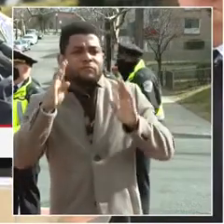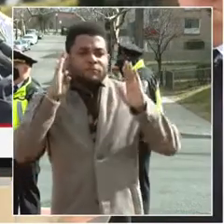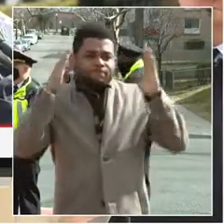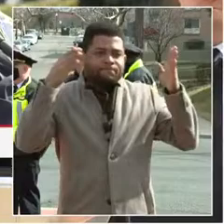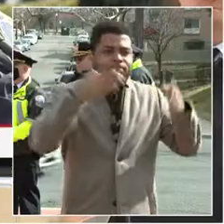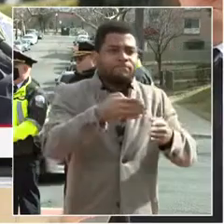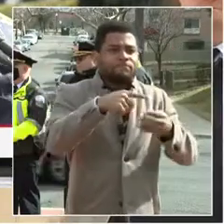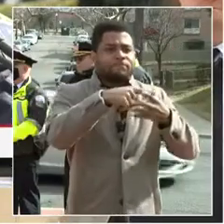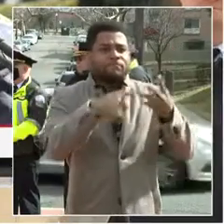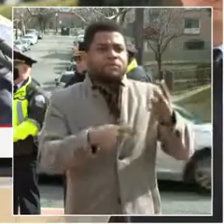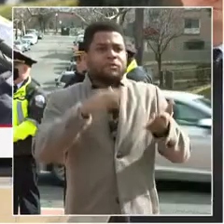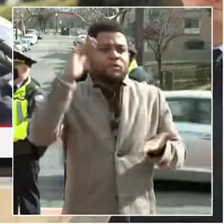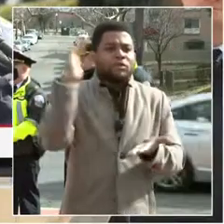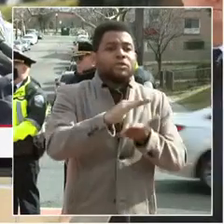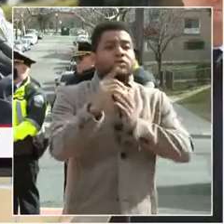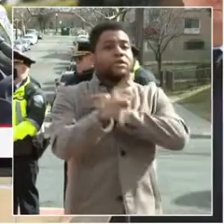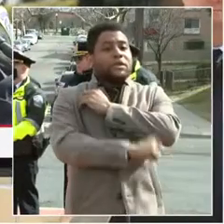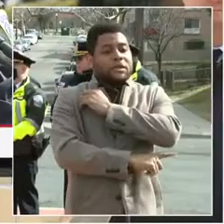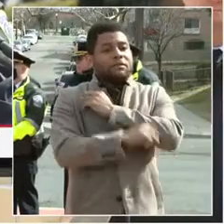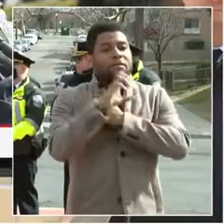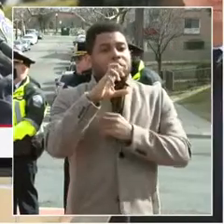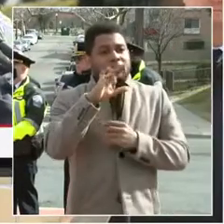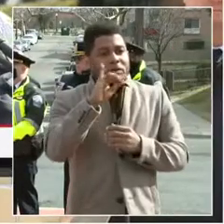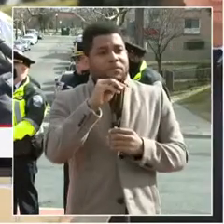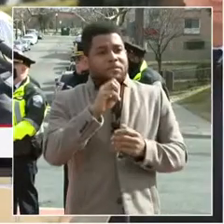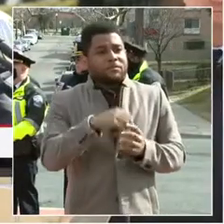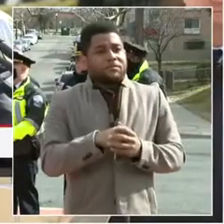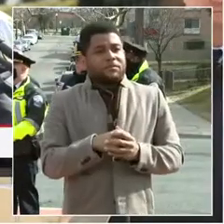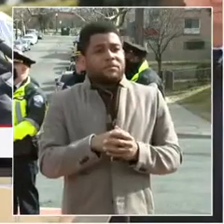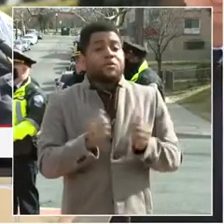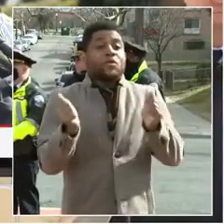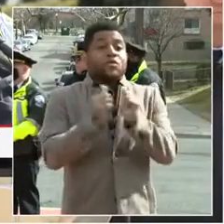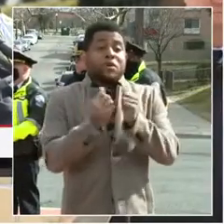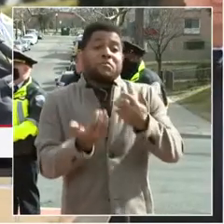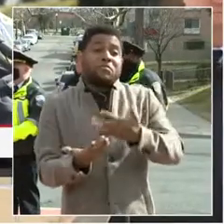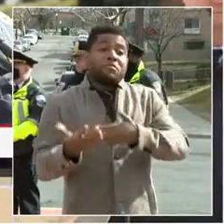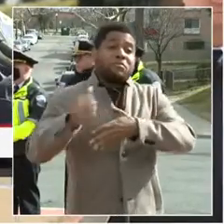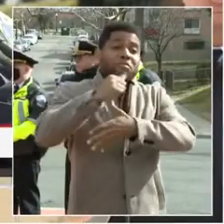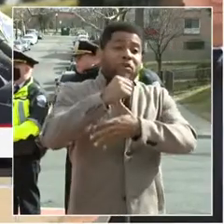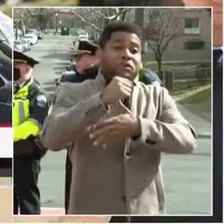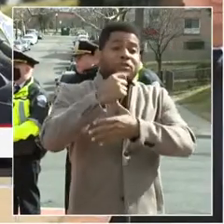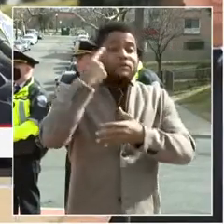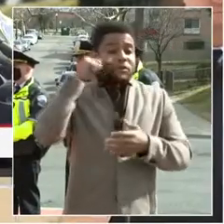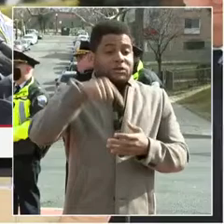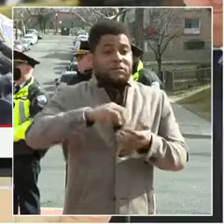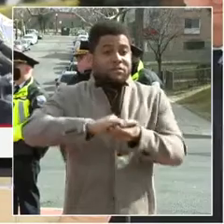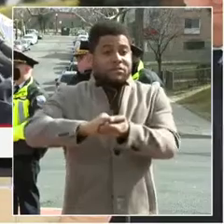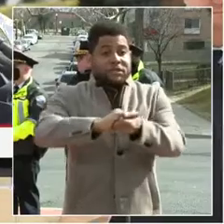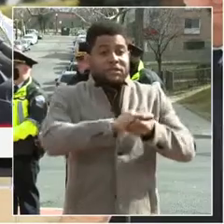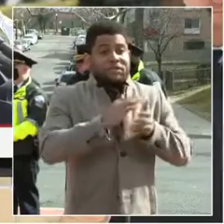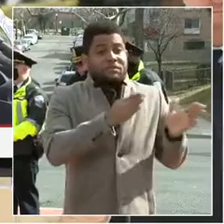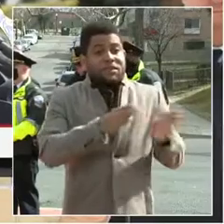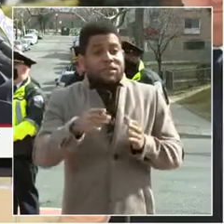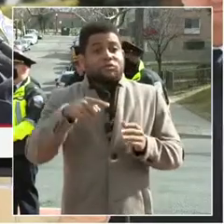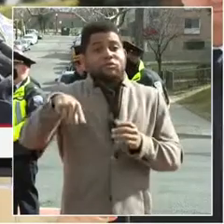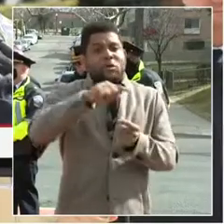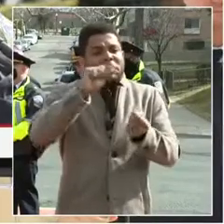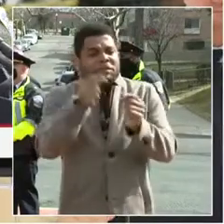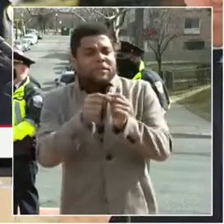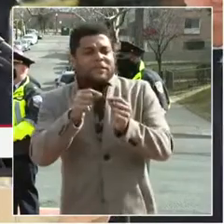Criminal Apprehension Unit, who will give priority to the Homicide Reduction Partnership areas. MPD's law enforcement